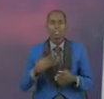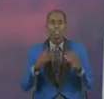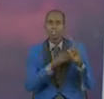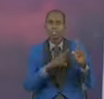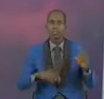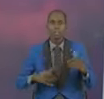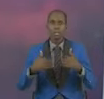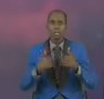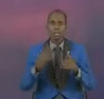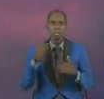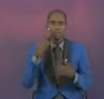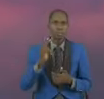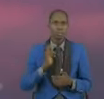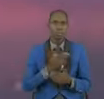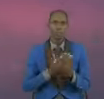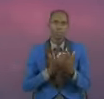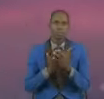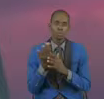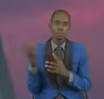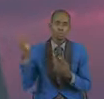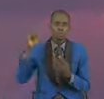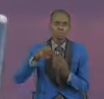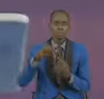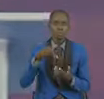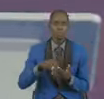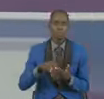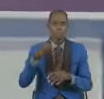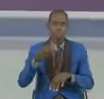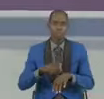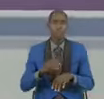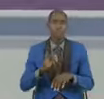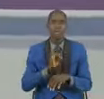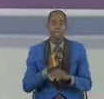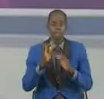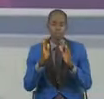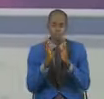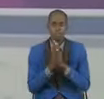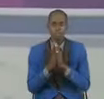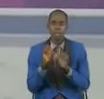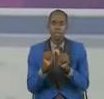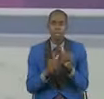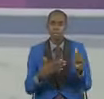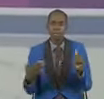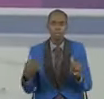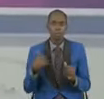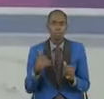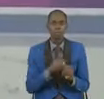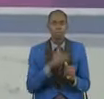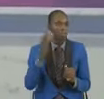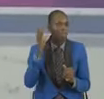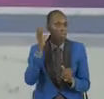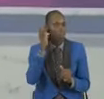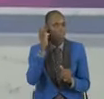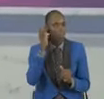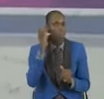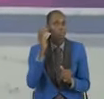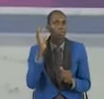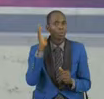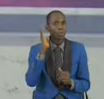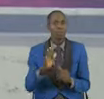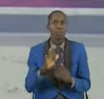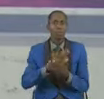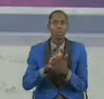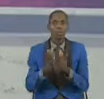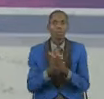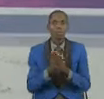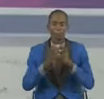this point, and I pray everything we hear will become power in